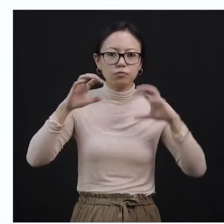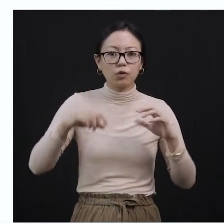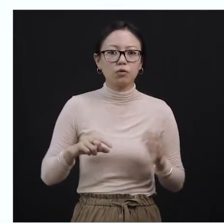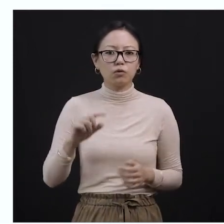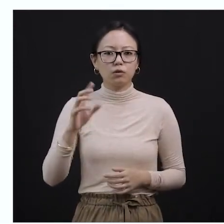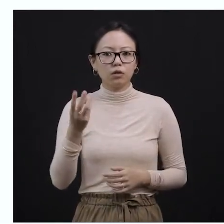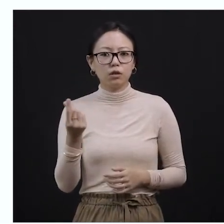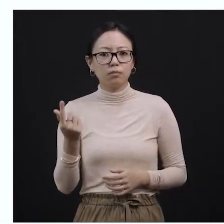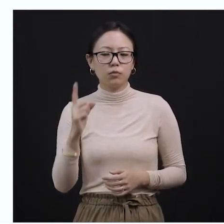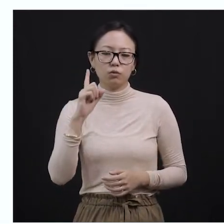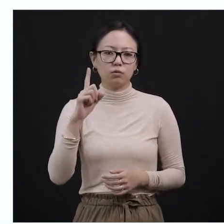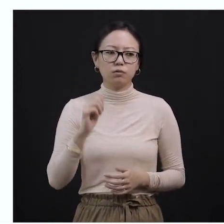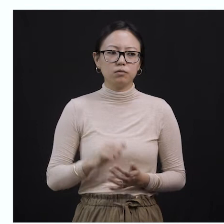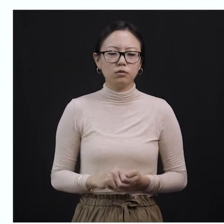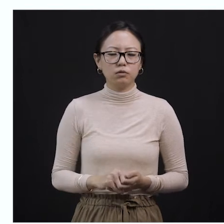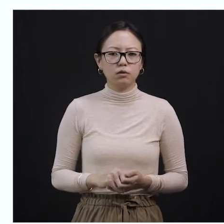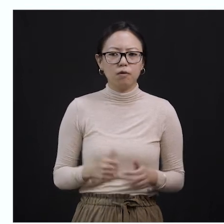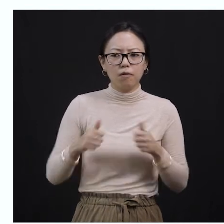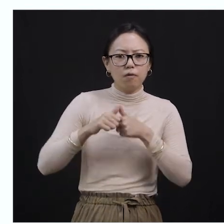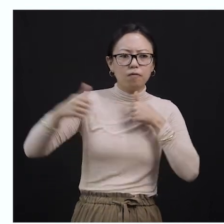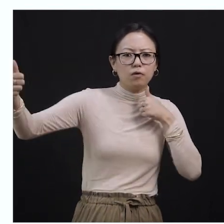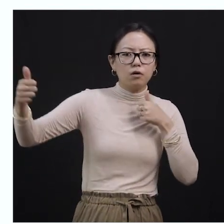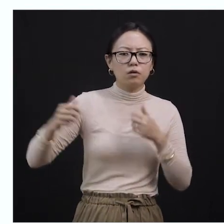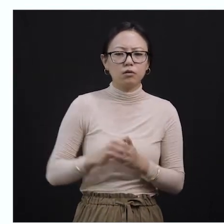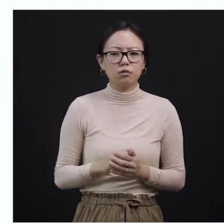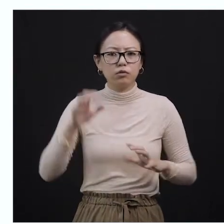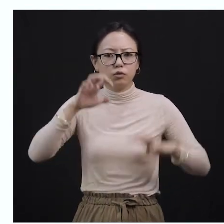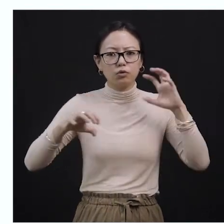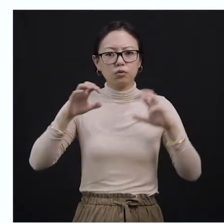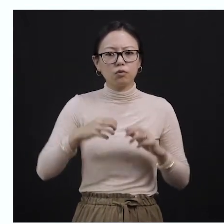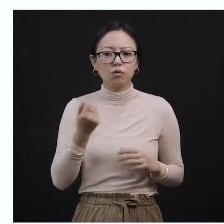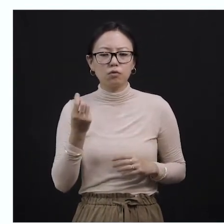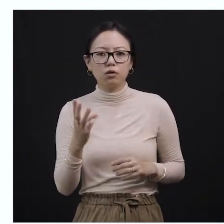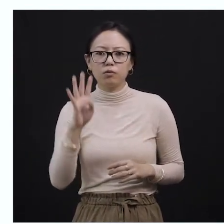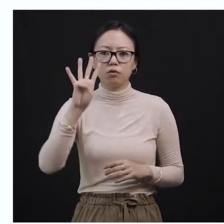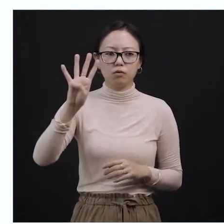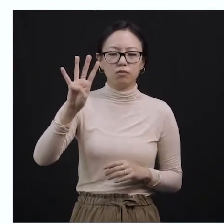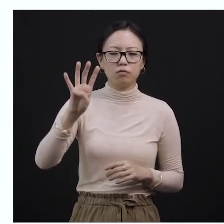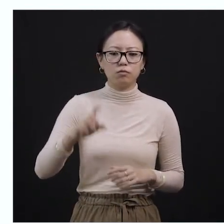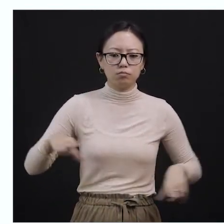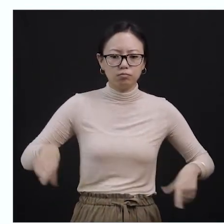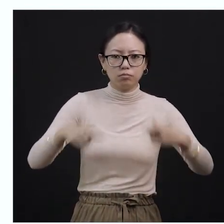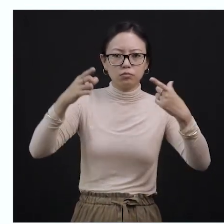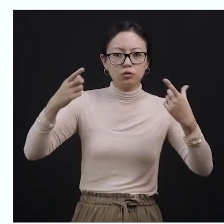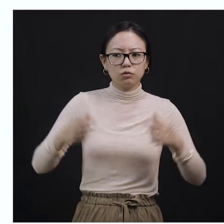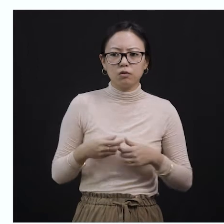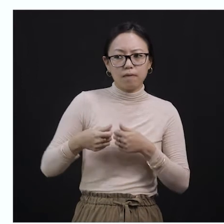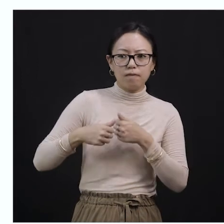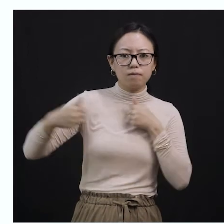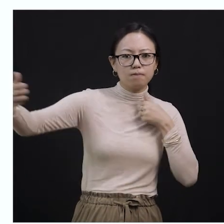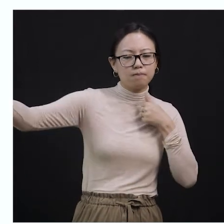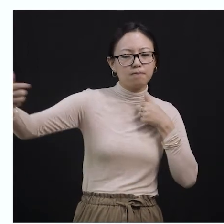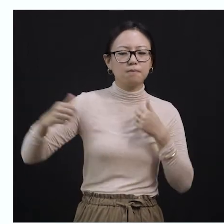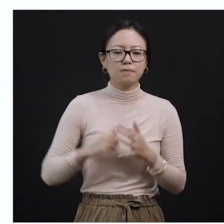tree. All right? And the farthest is number four. The number four dog is farthest from the